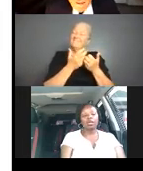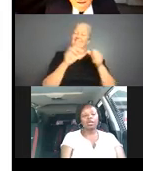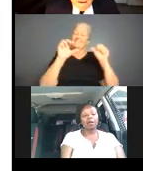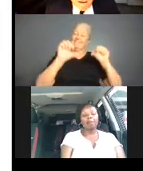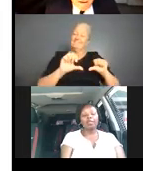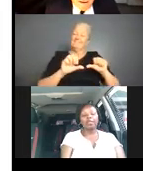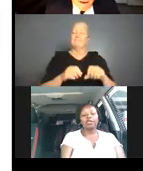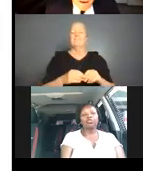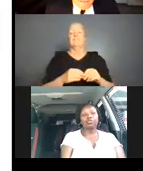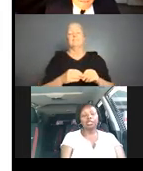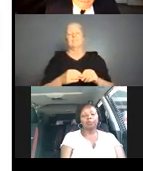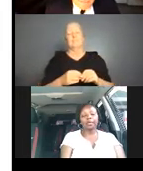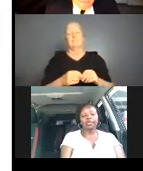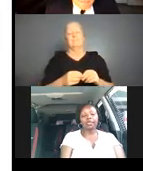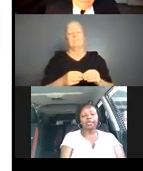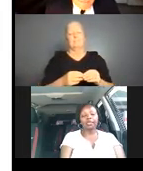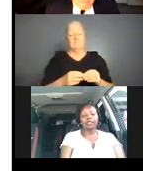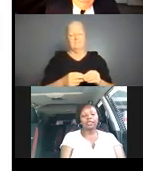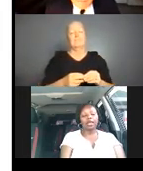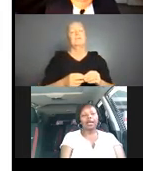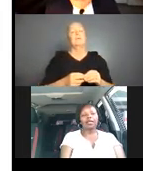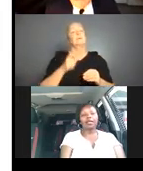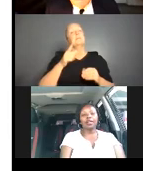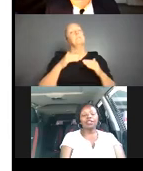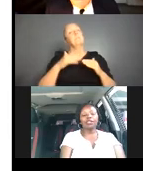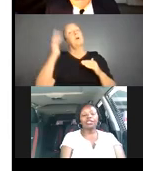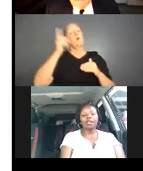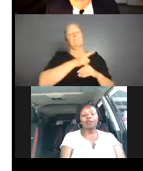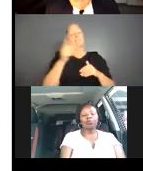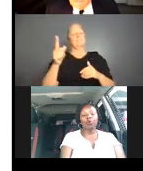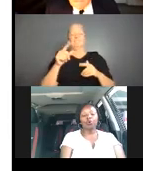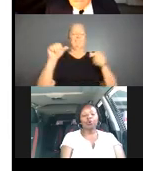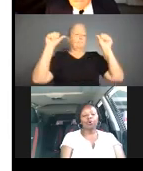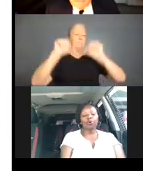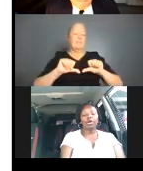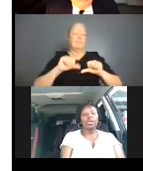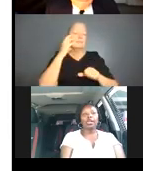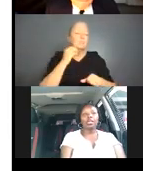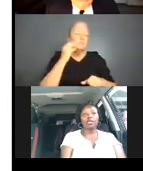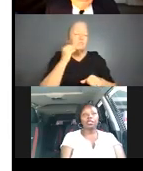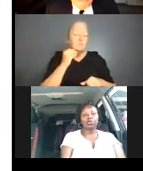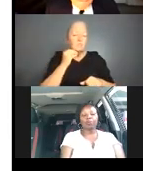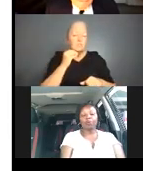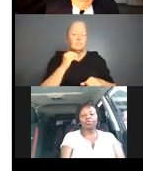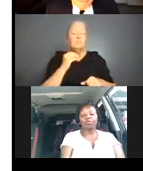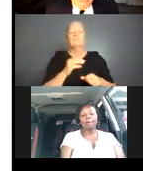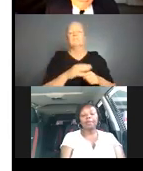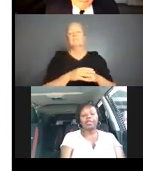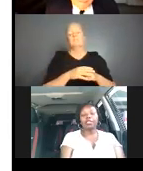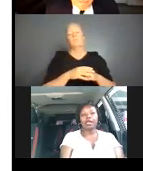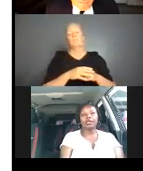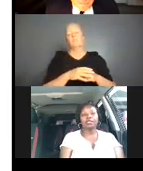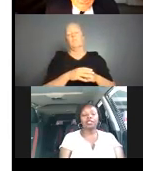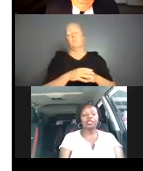report being treated badly, and nearly 3 times more likely to report